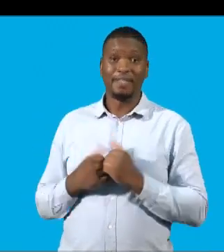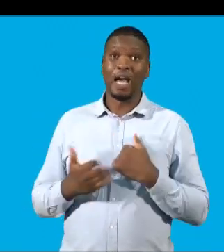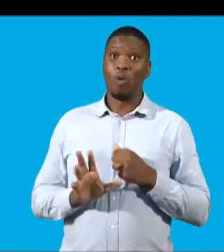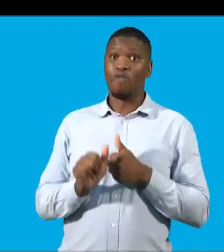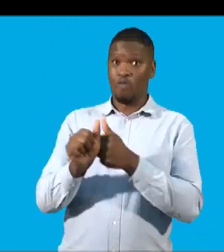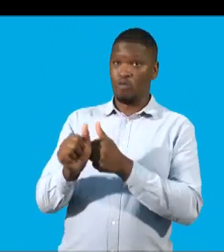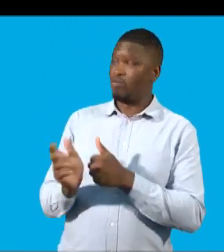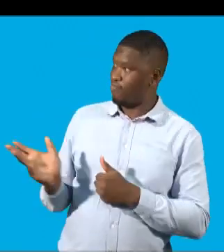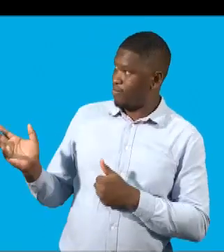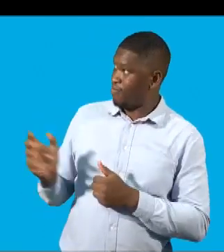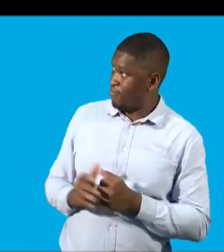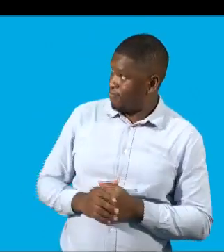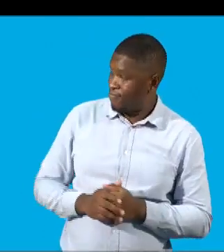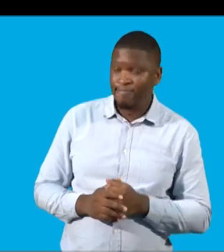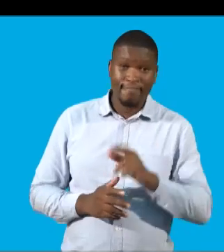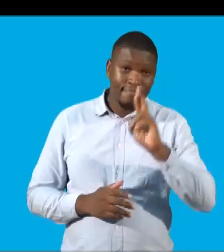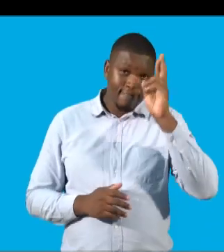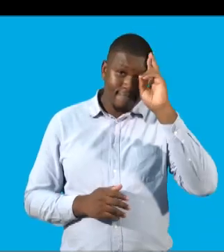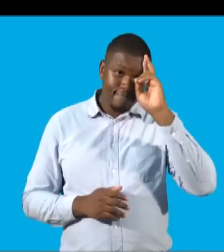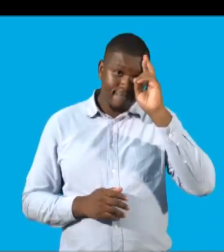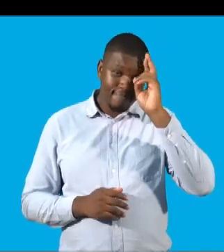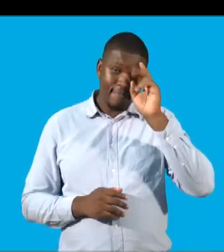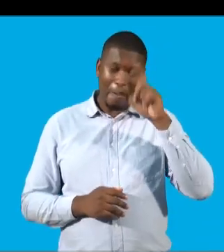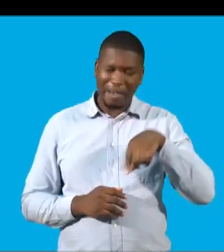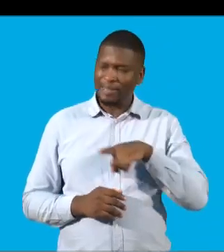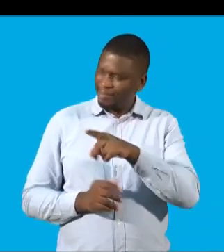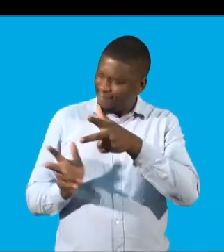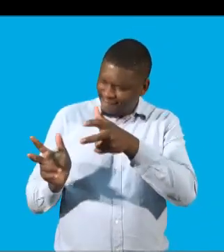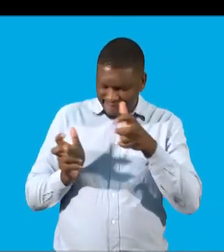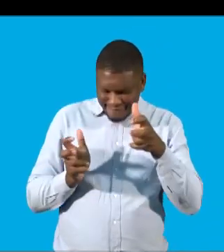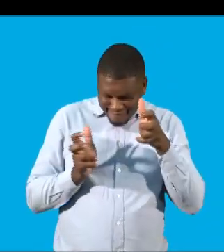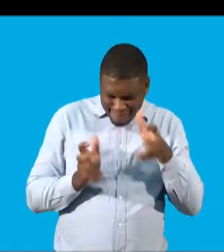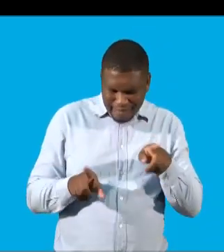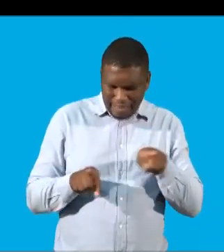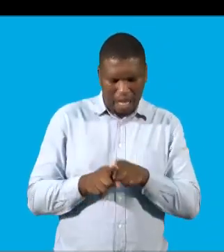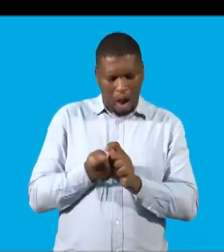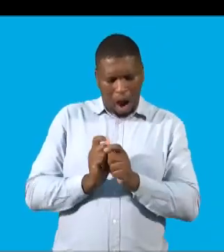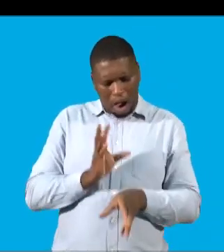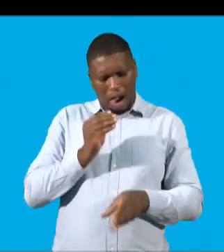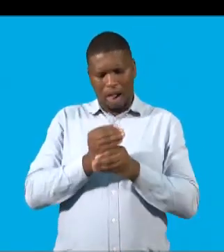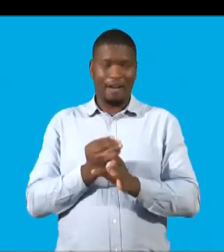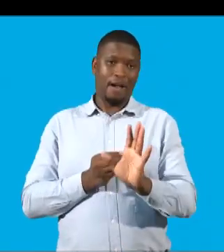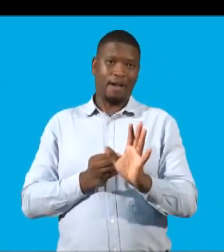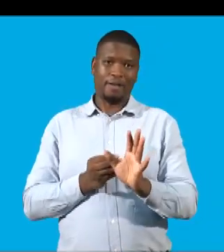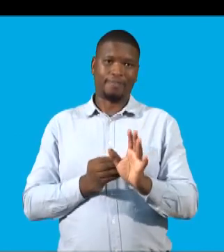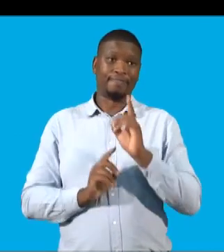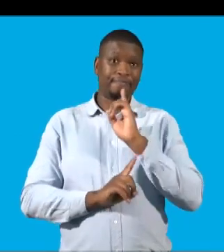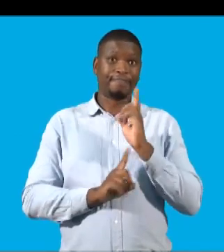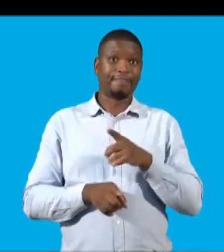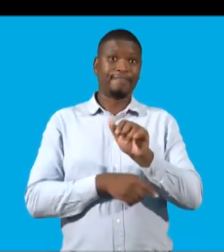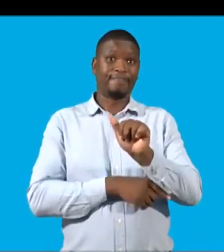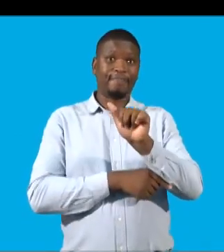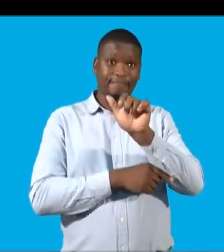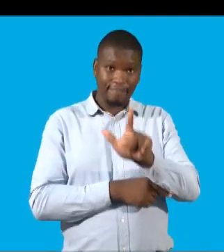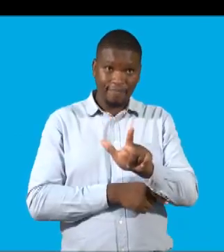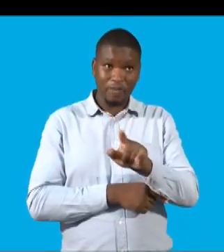that is multiplied by d. Remember to take this formula exactly from the formula sheet. So that is going to be 67, since as